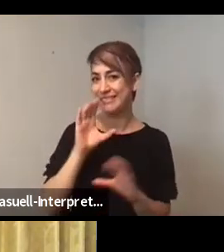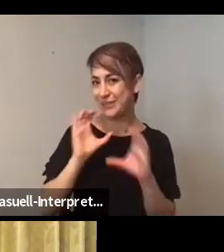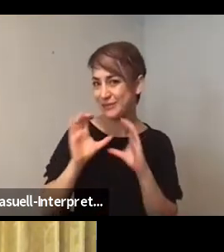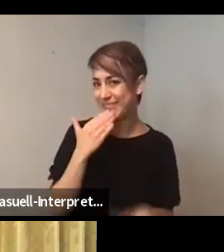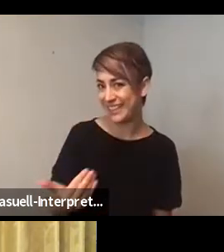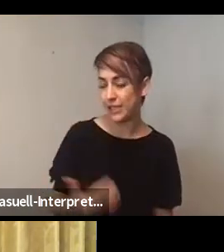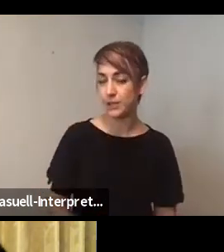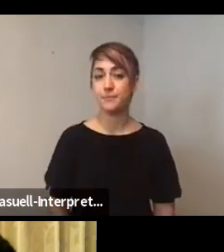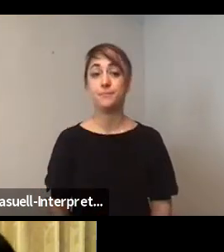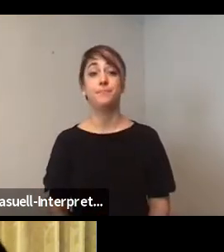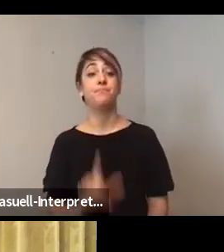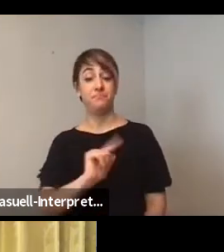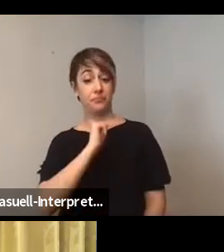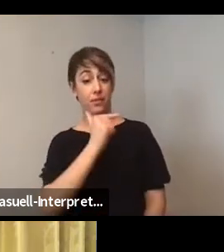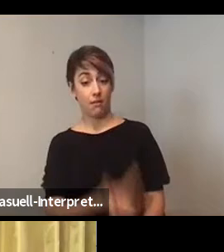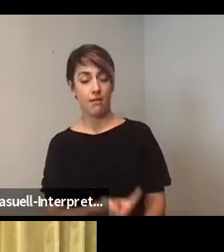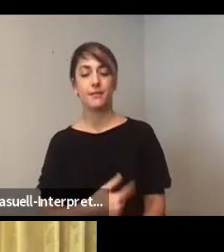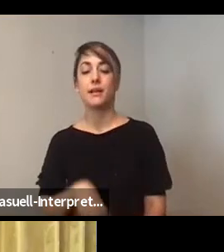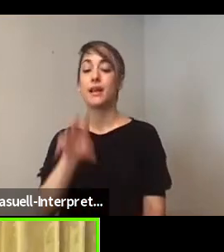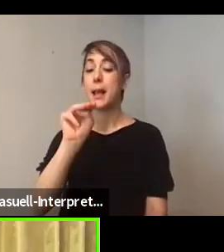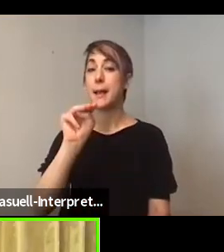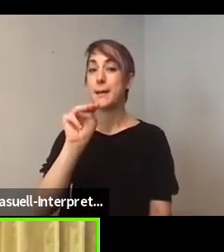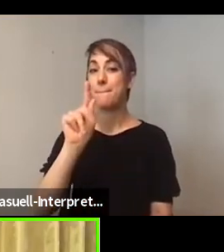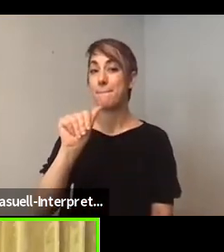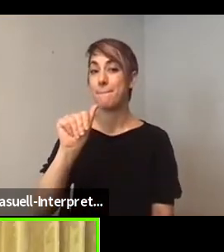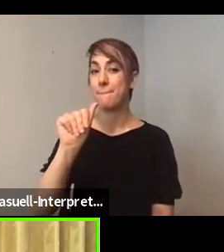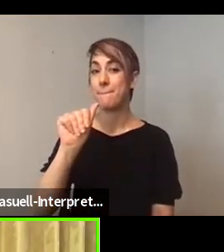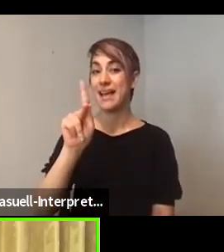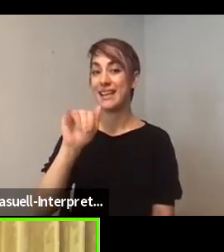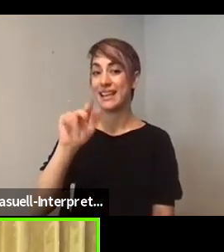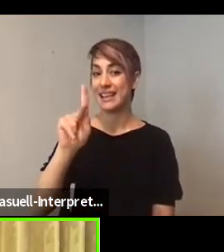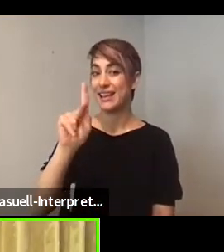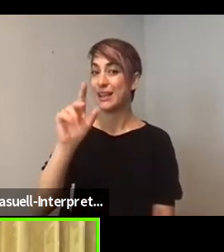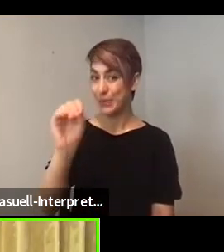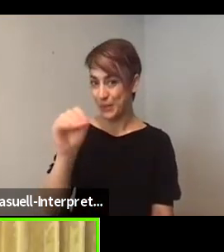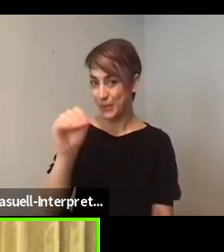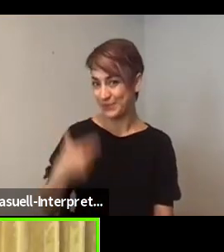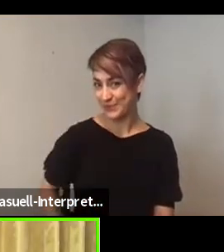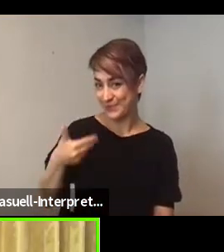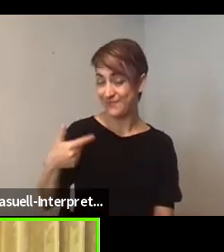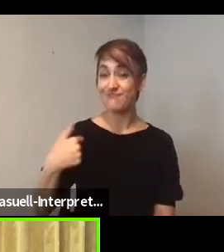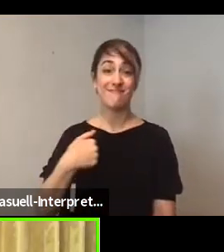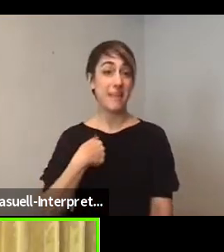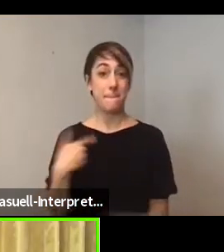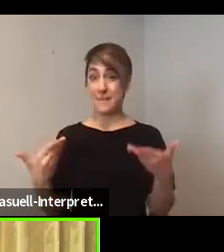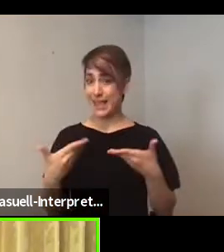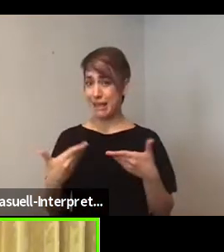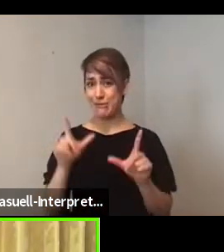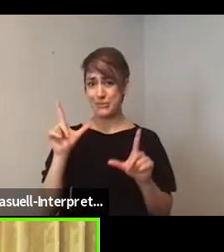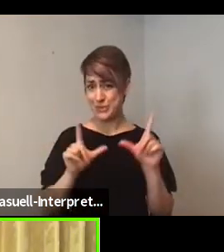Makiko. Hi, I'm Makiko Shibuya. I'm talking from Tokyo, and now it's